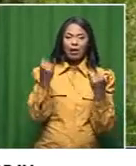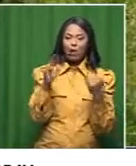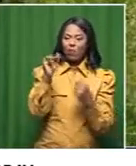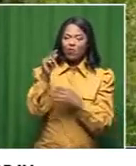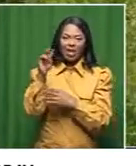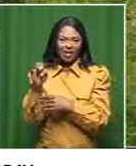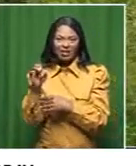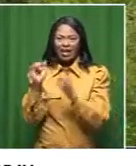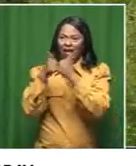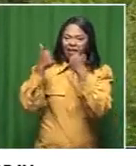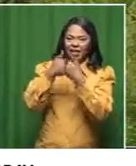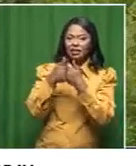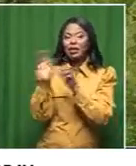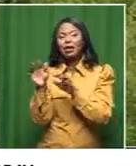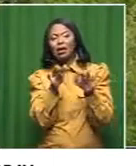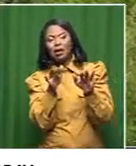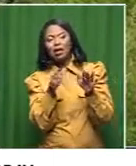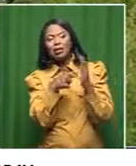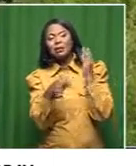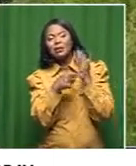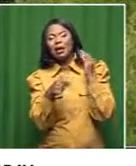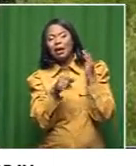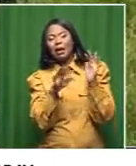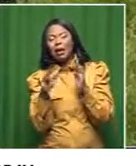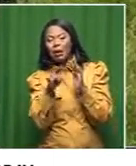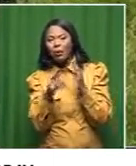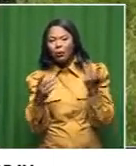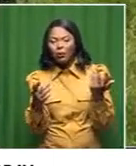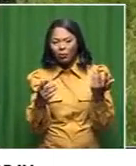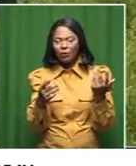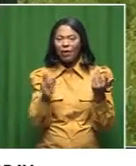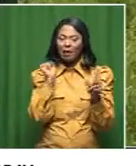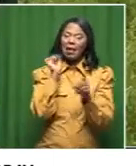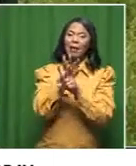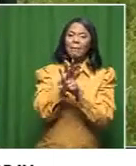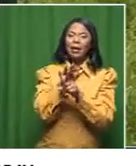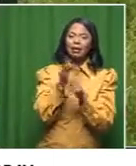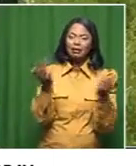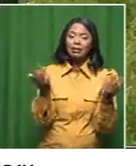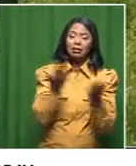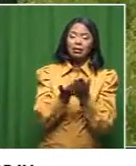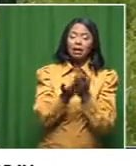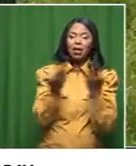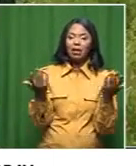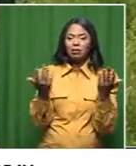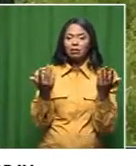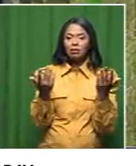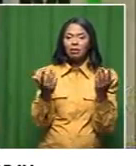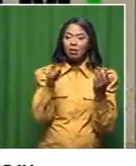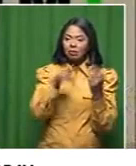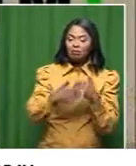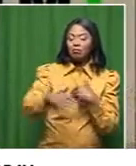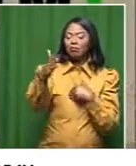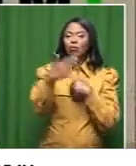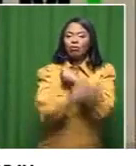are going to be looking at that. And if we get downgraded, that will have a direct impact on the outlook for the country, which